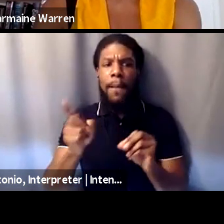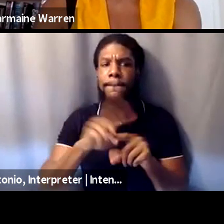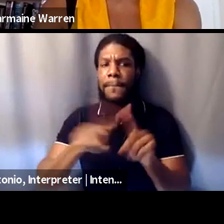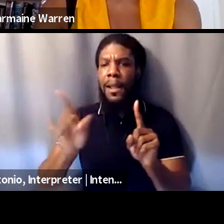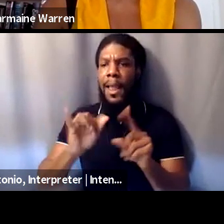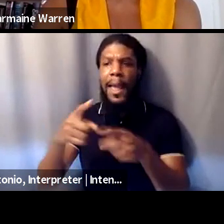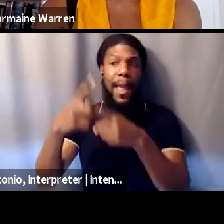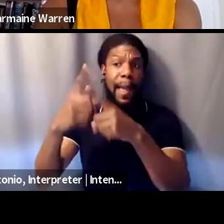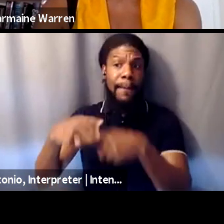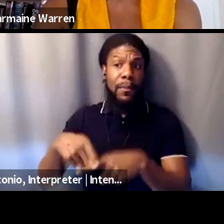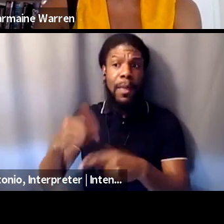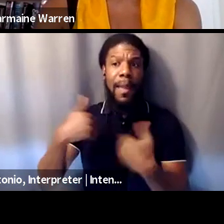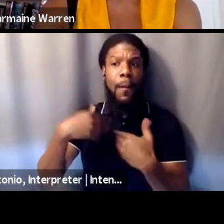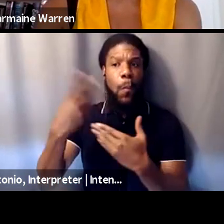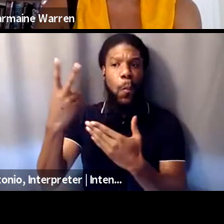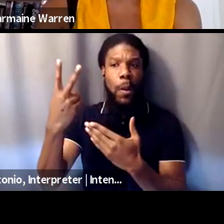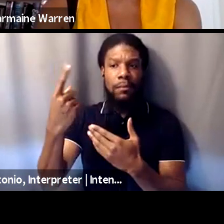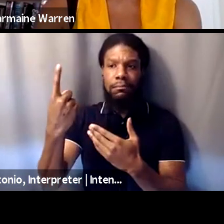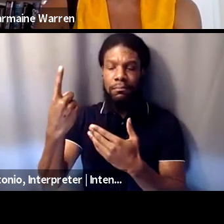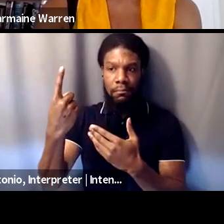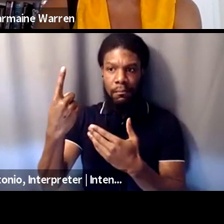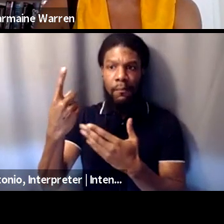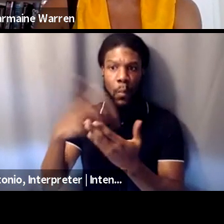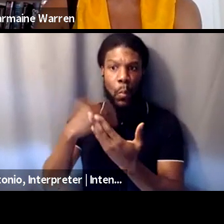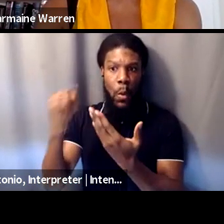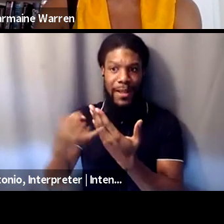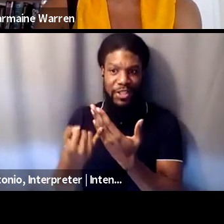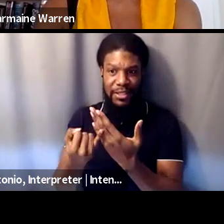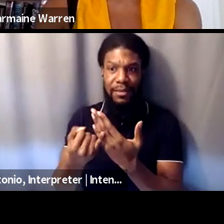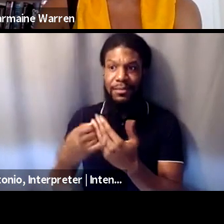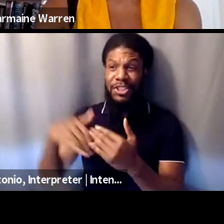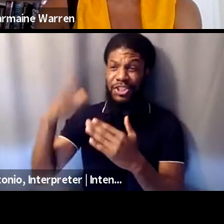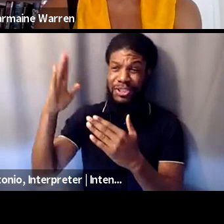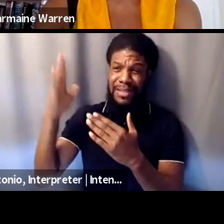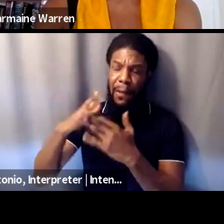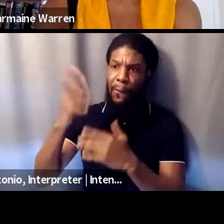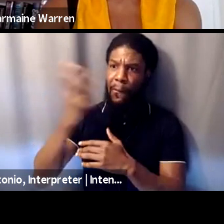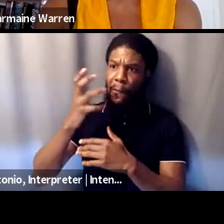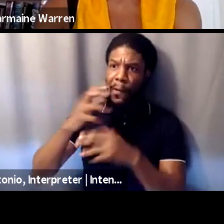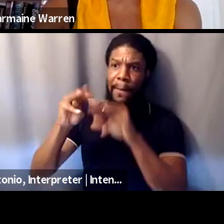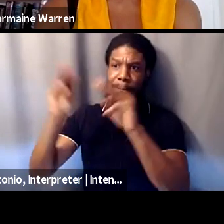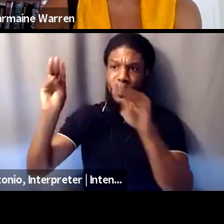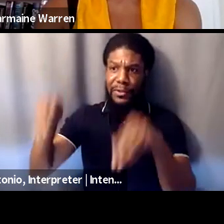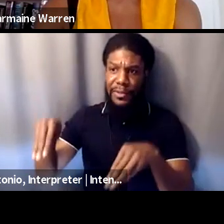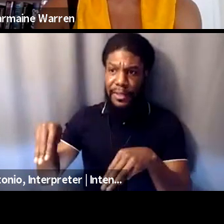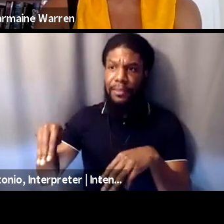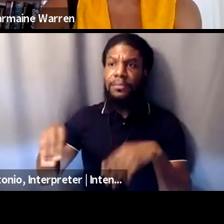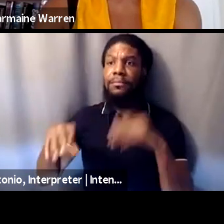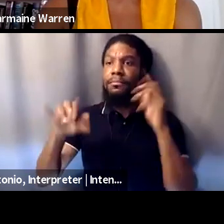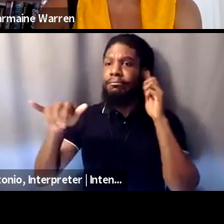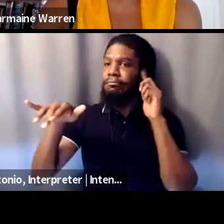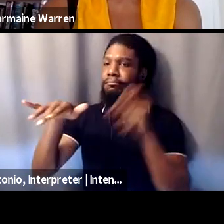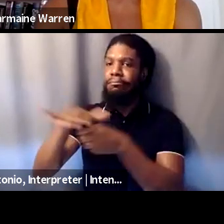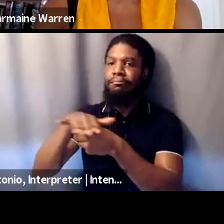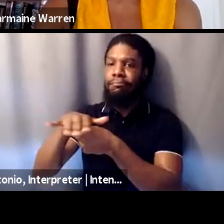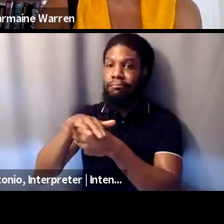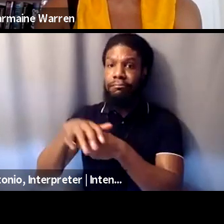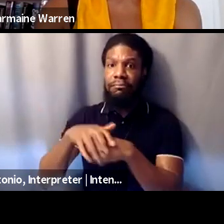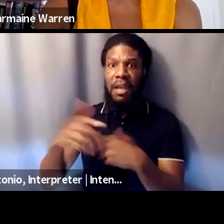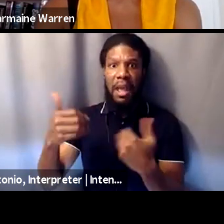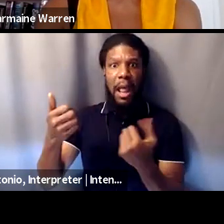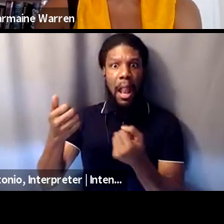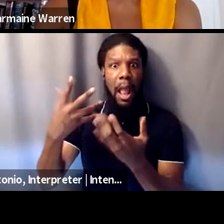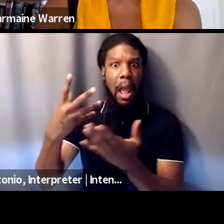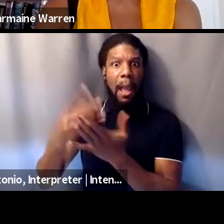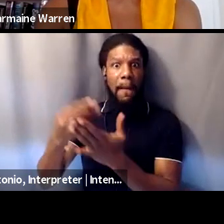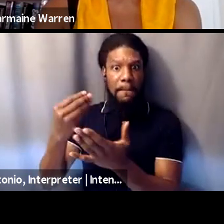biggest state museums in the Netherlands, tons of money. And basically